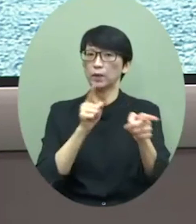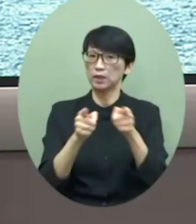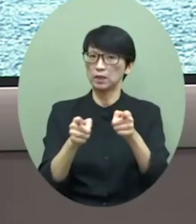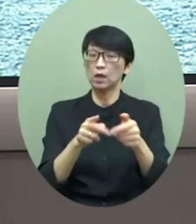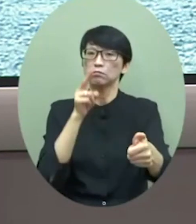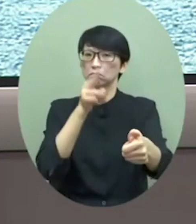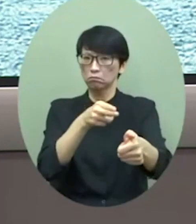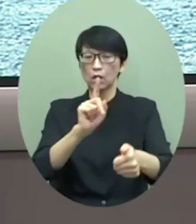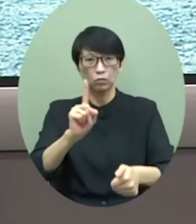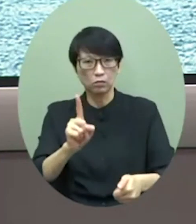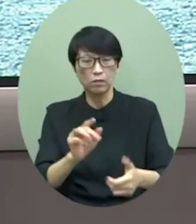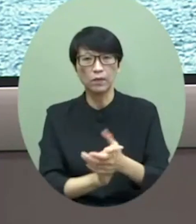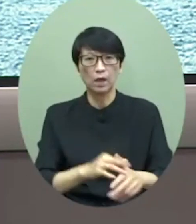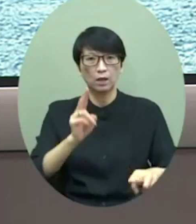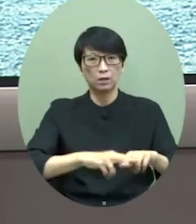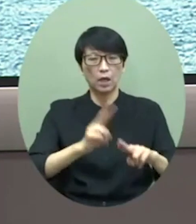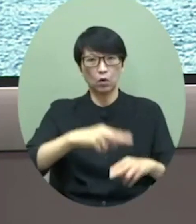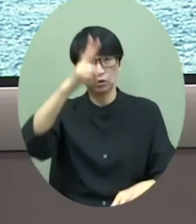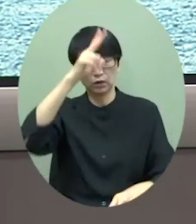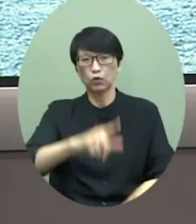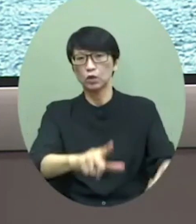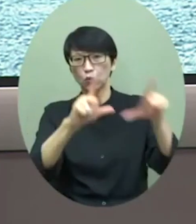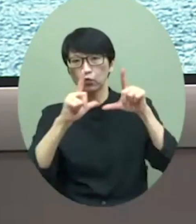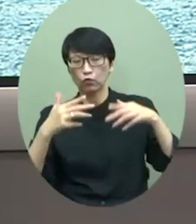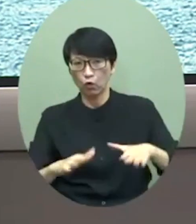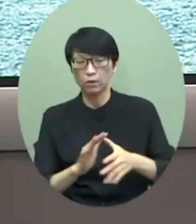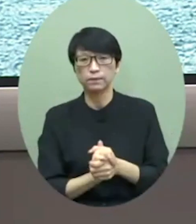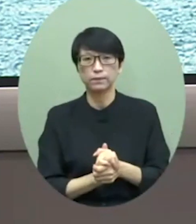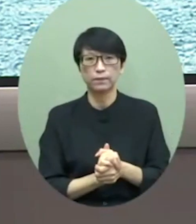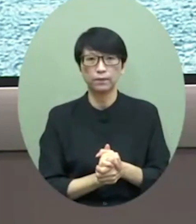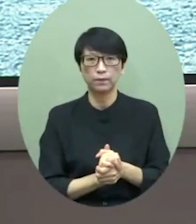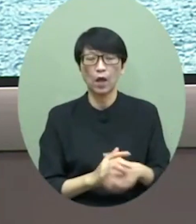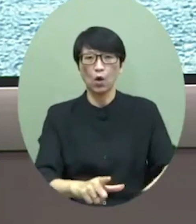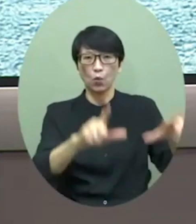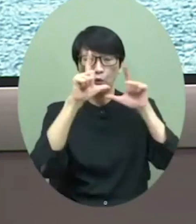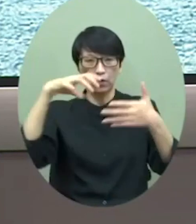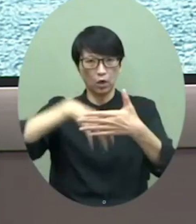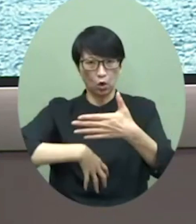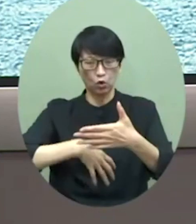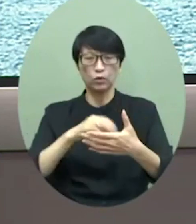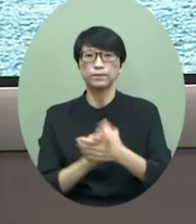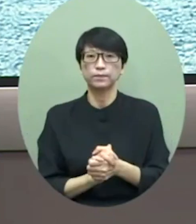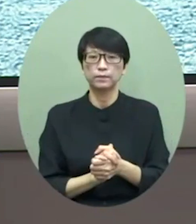operation, I have submitted an urgent report to the Central People's Government for support and direction.